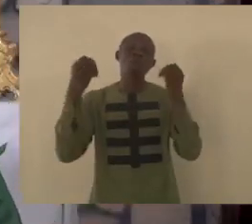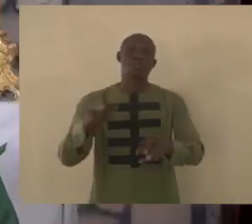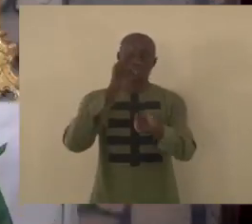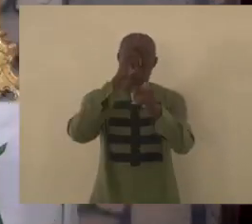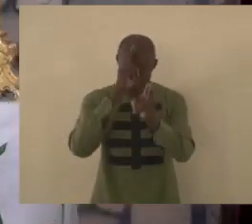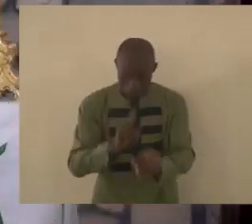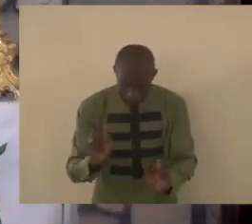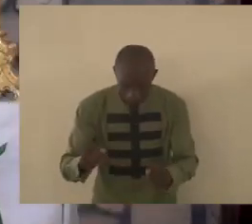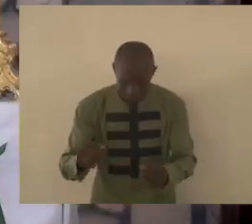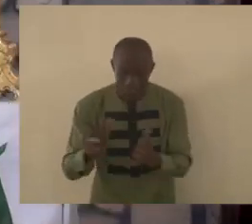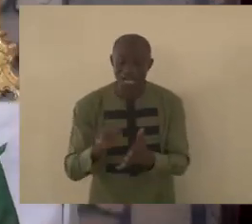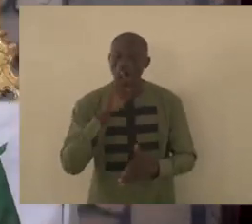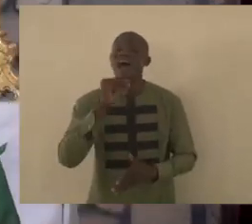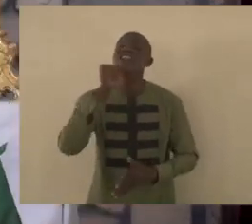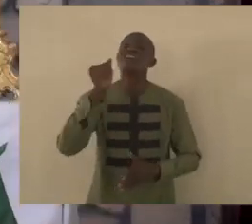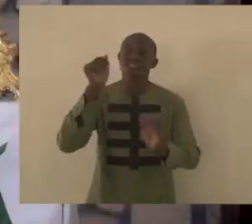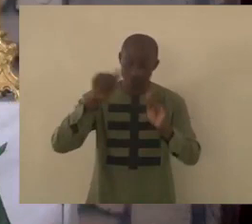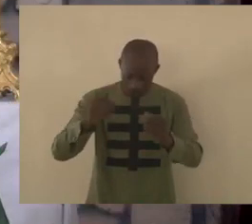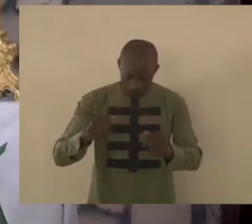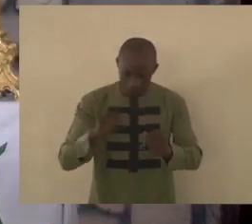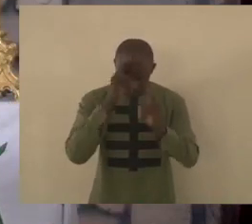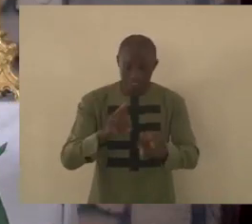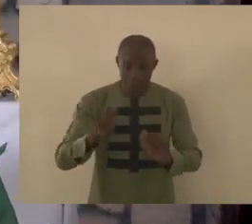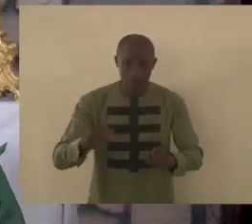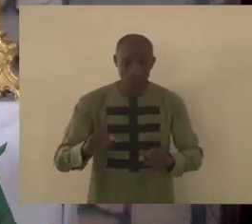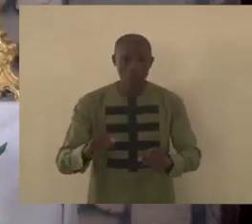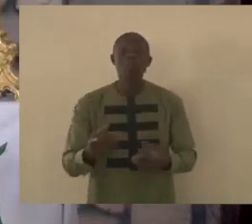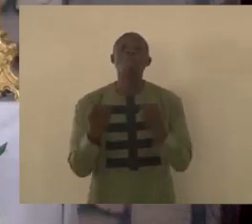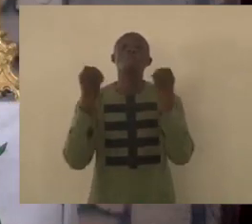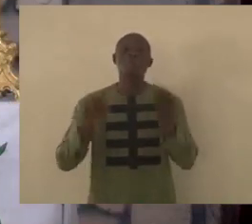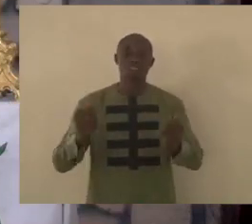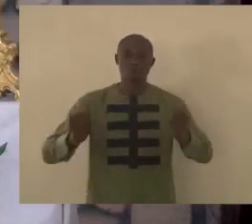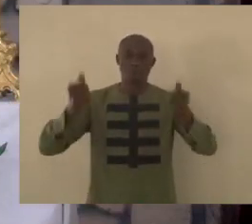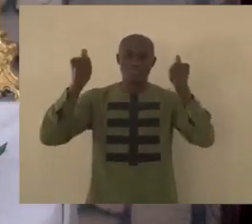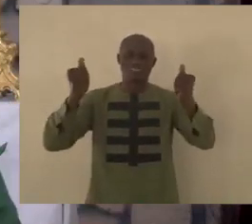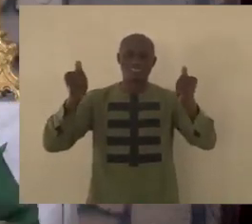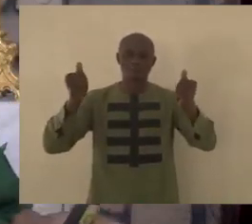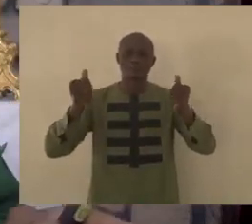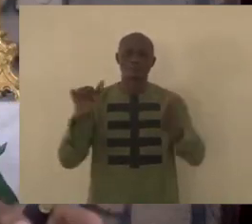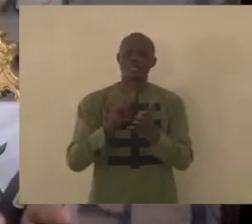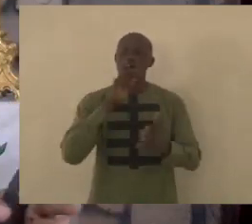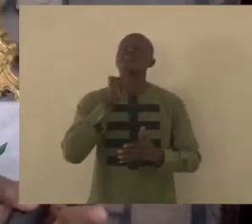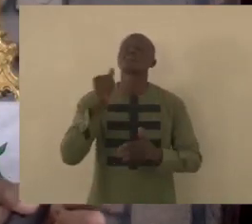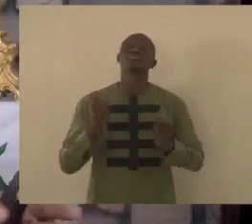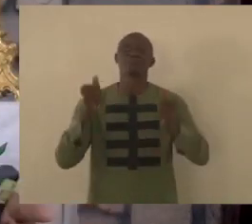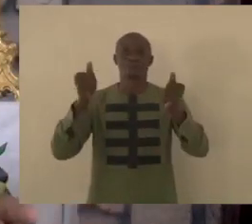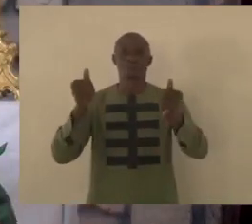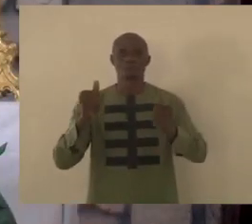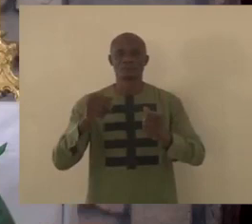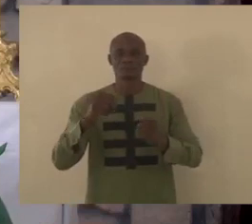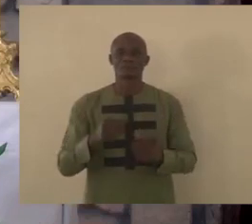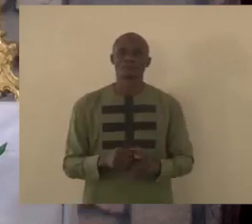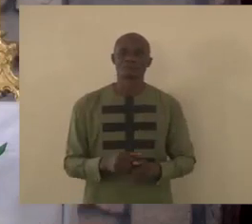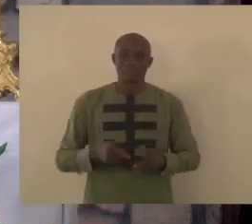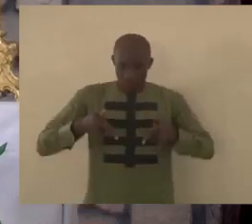many honorables who are not honorable. Many excellencies who are not. So what is the need of the